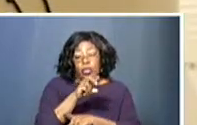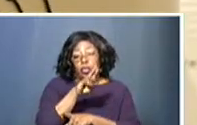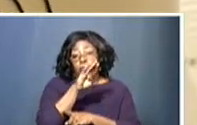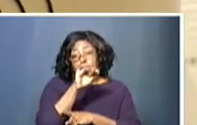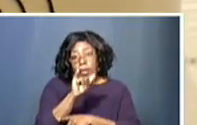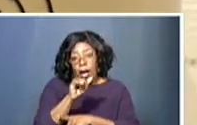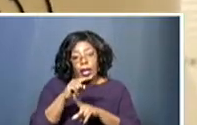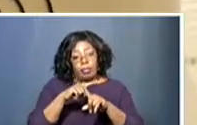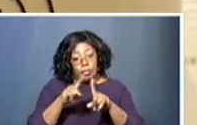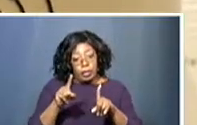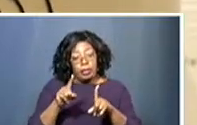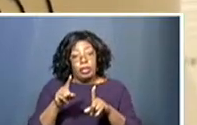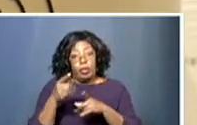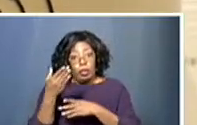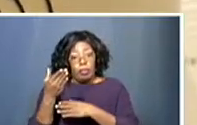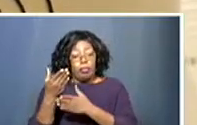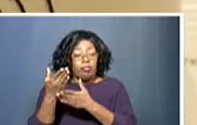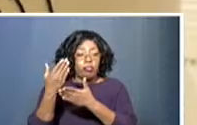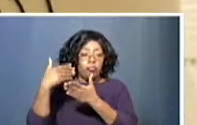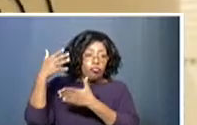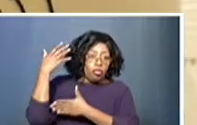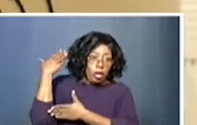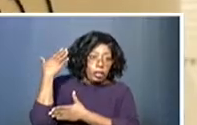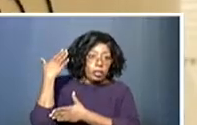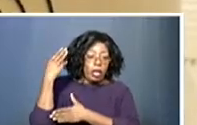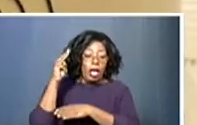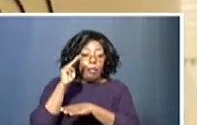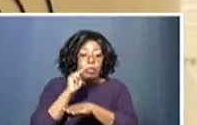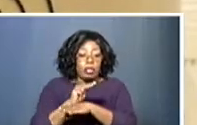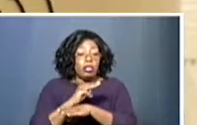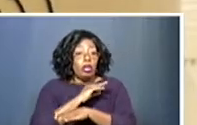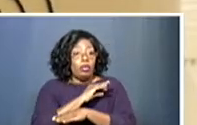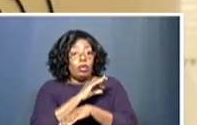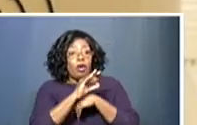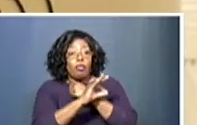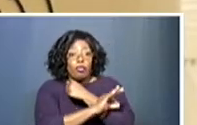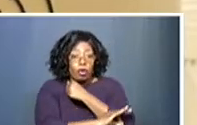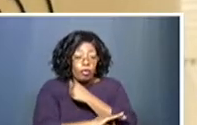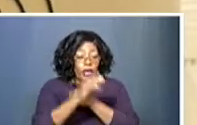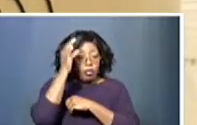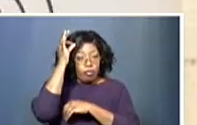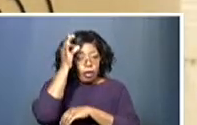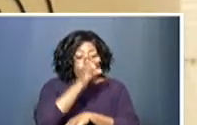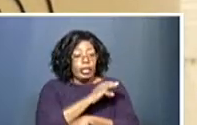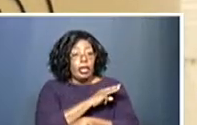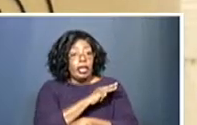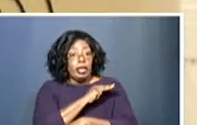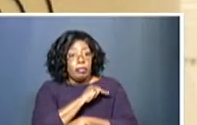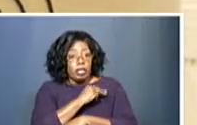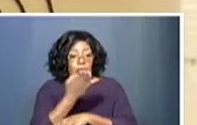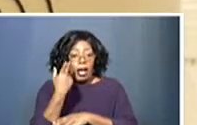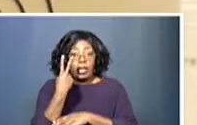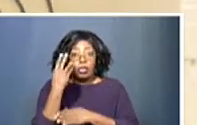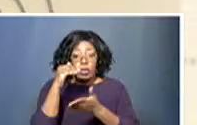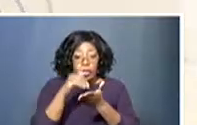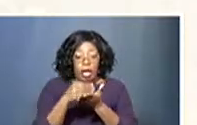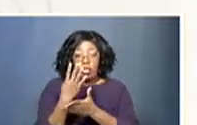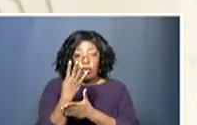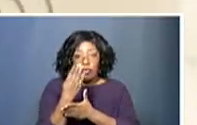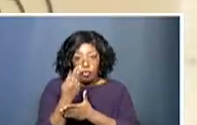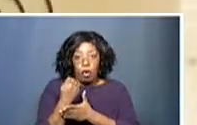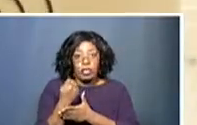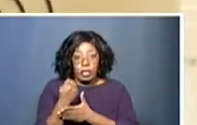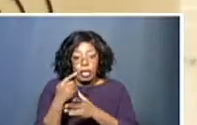date back further, as Minister of Foreign Affairs, the Honorable Fred Mitchell, back in 2014, began